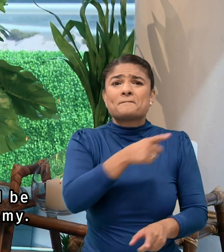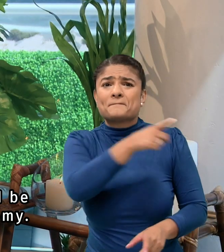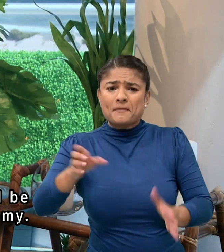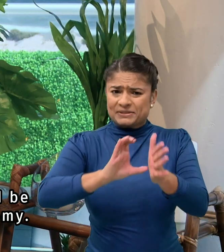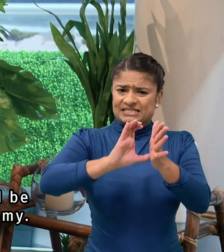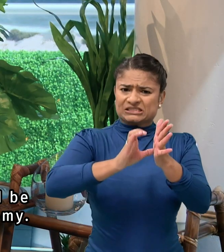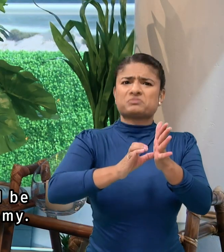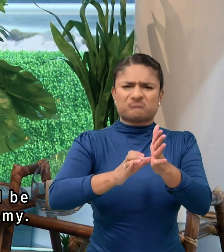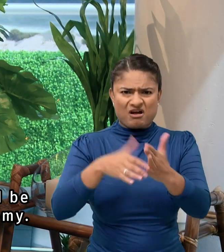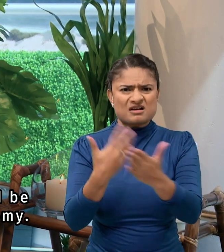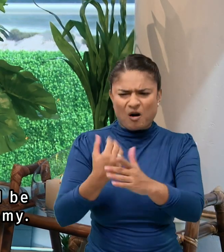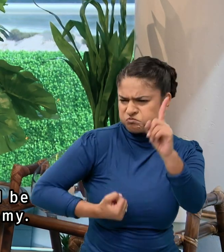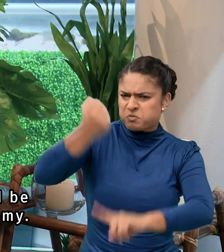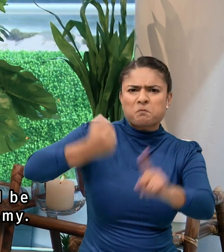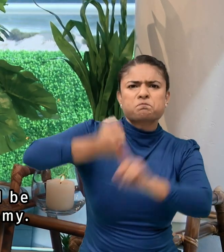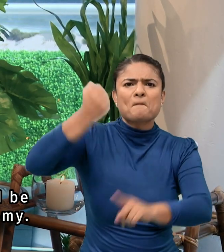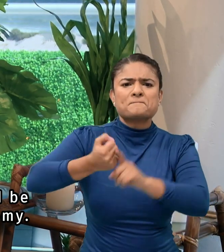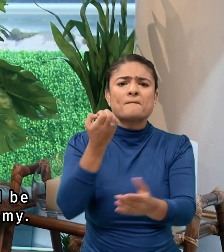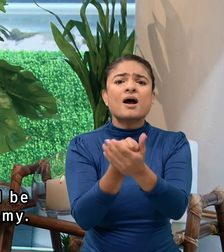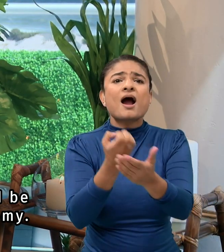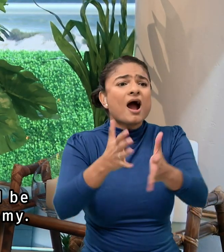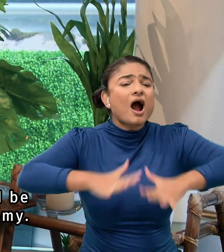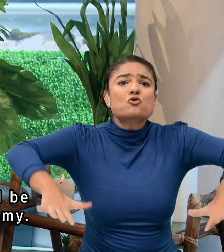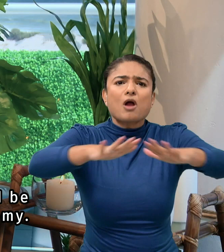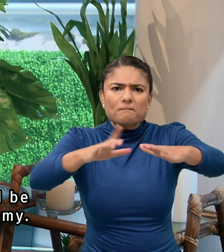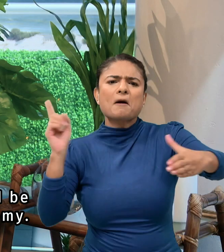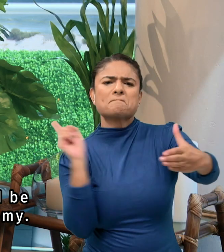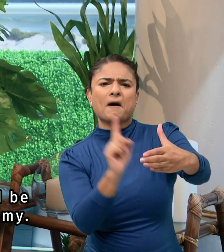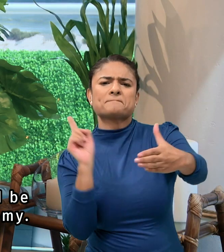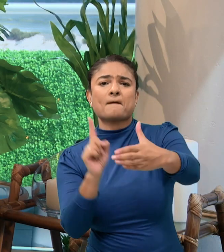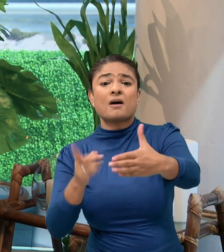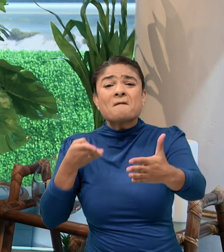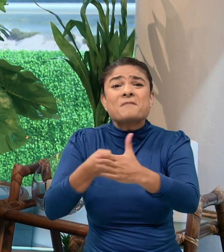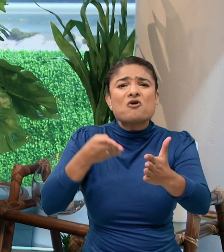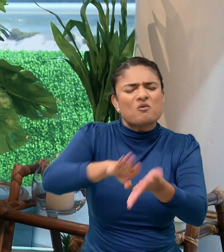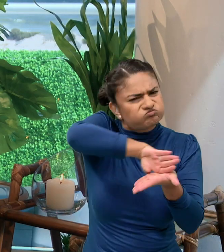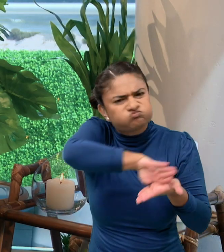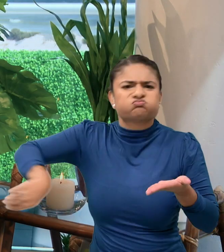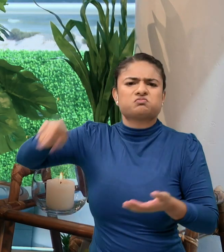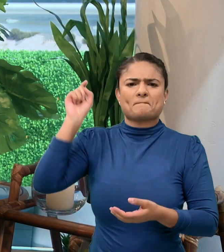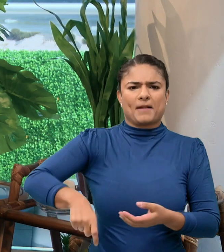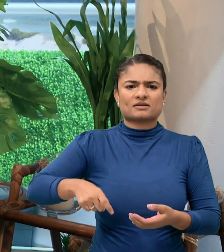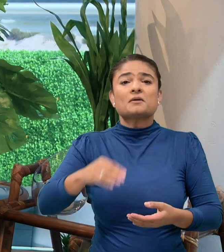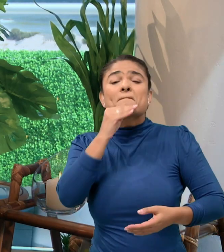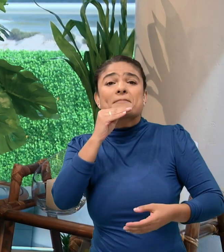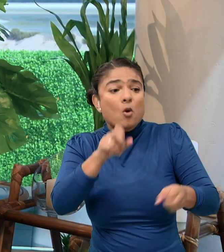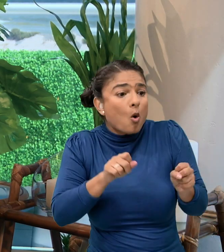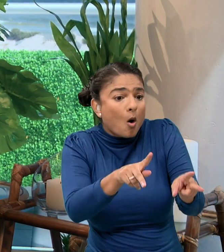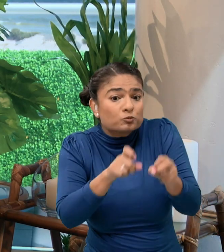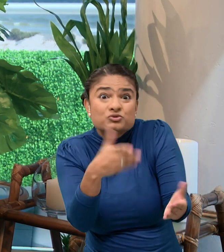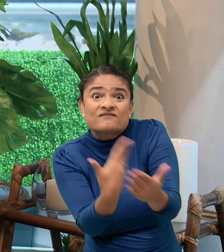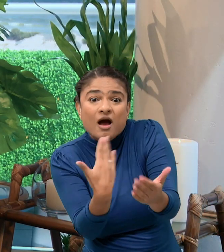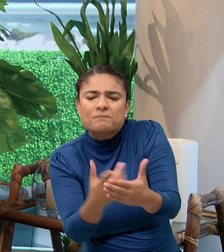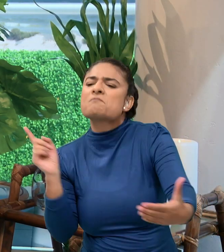People with disabilities can and should be active players in the mainstream economy. All barriers must be removed to enable them to access